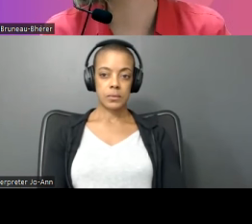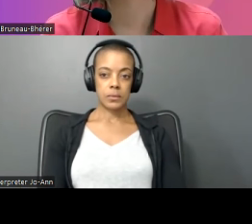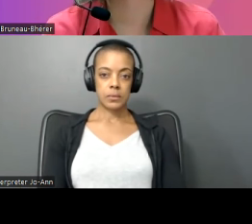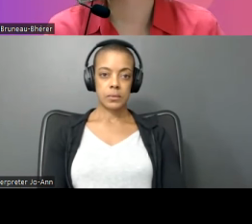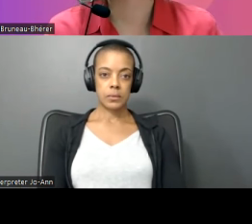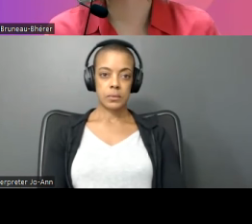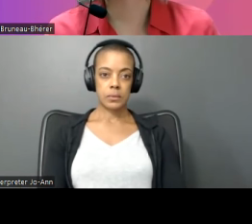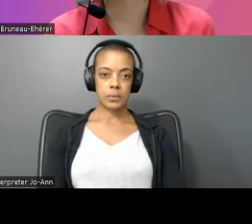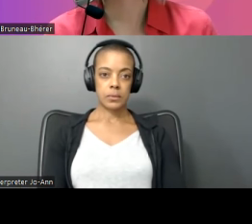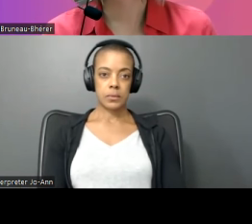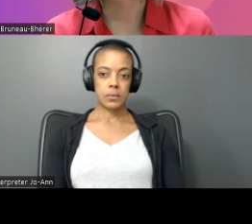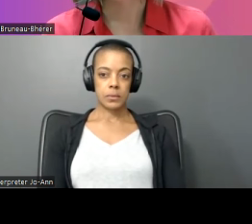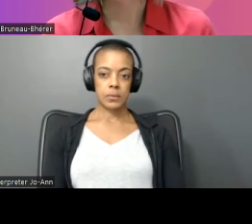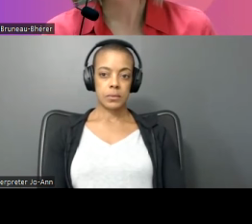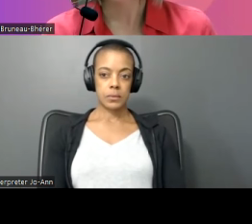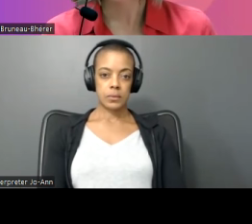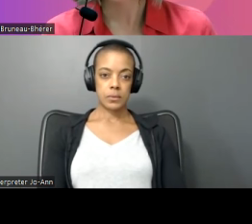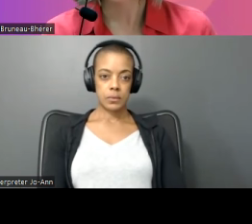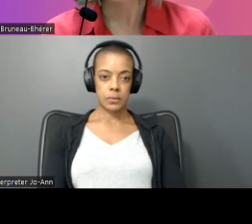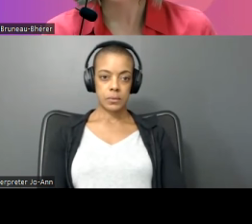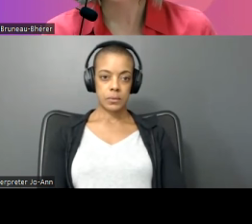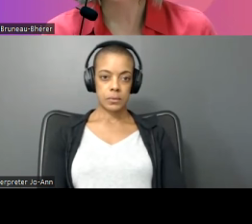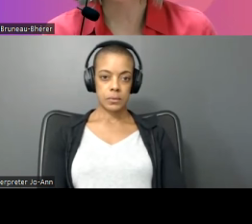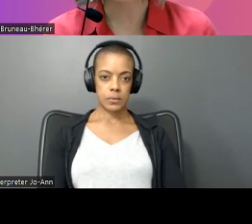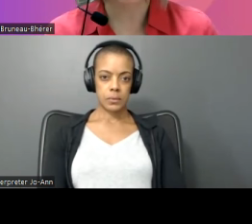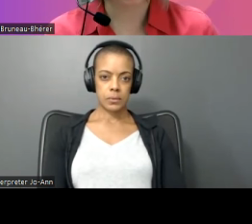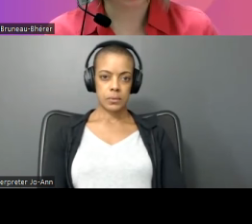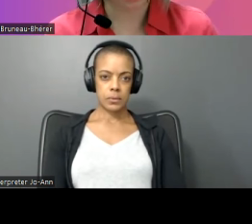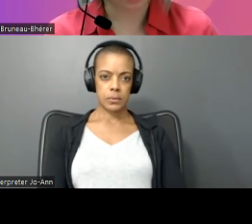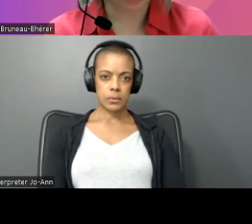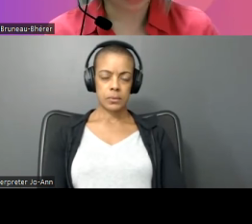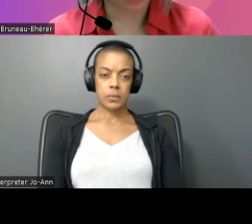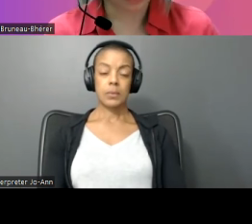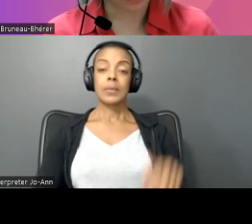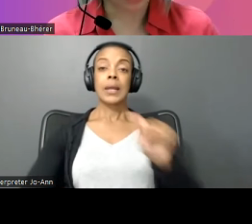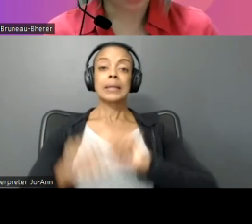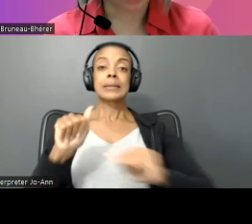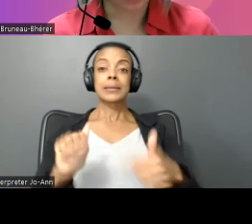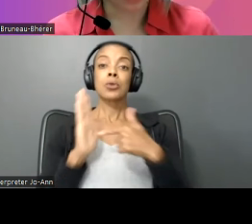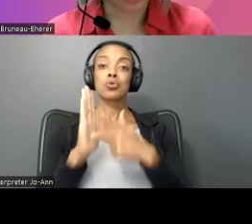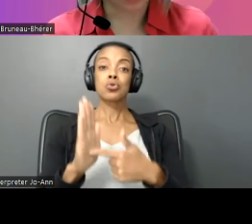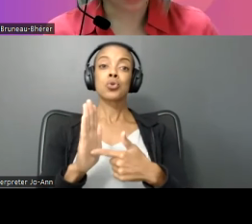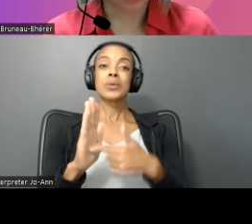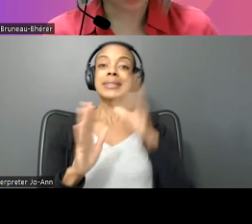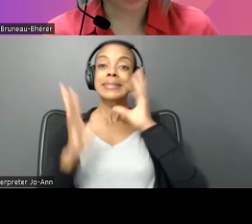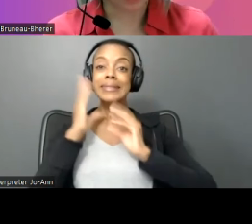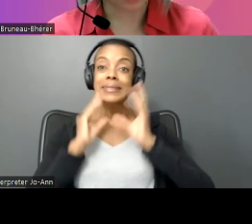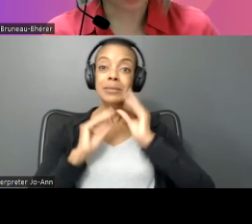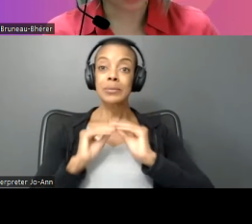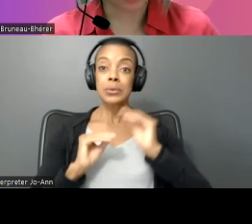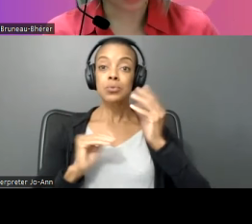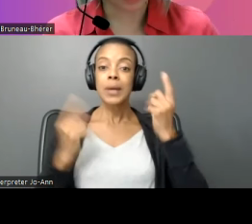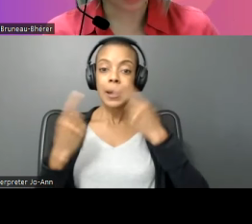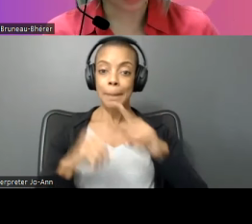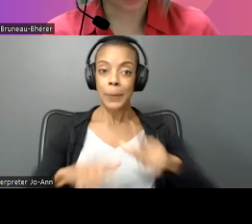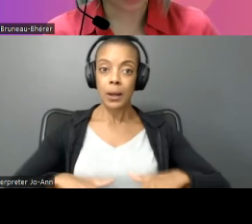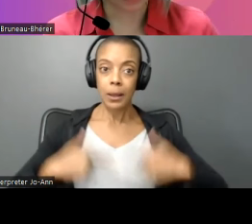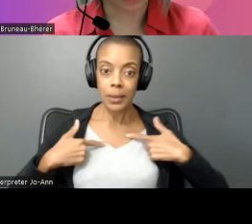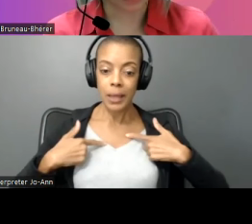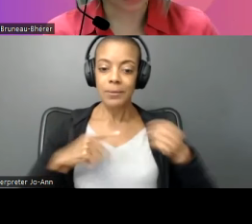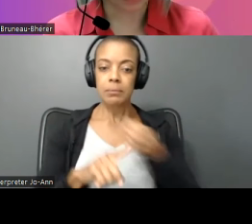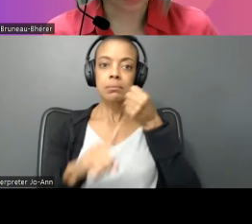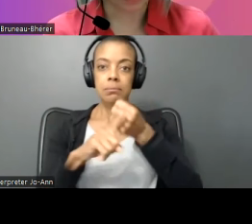Science tells us that the experiences we have in the first years of our lives actually affect the physical architecture of the developing brain.